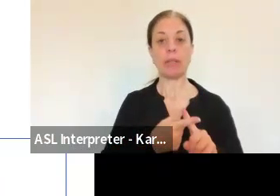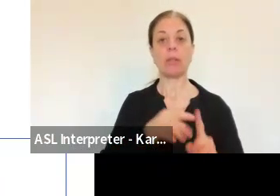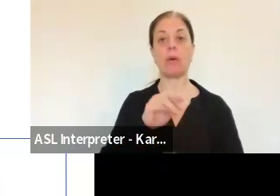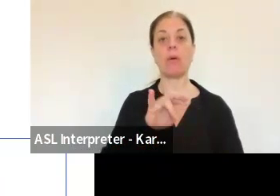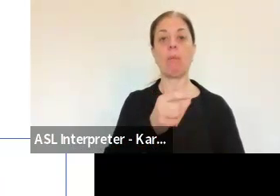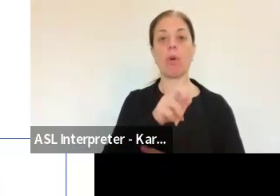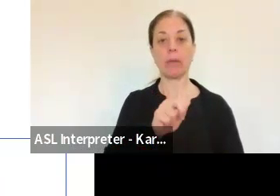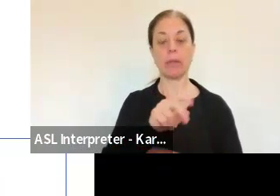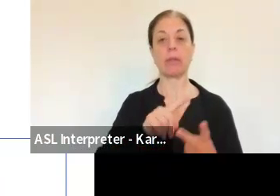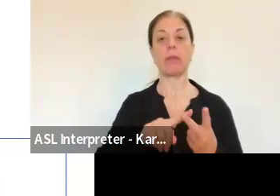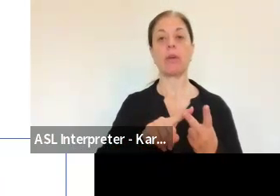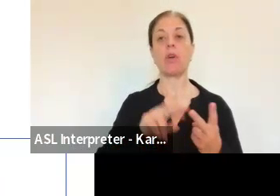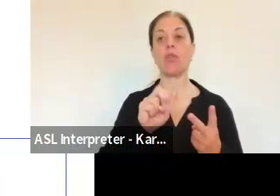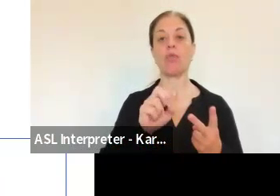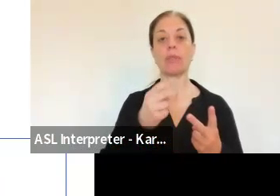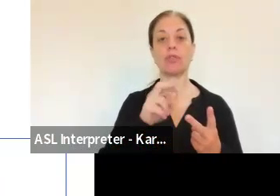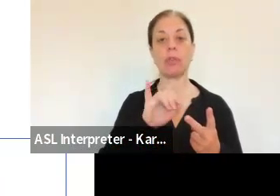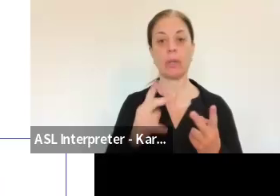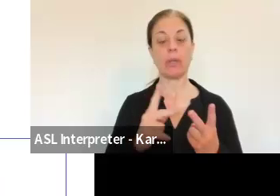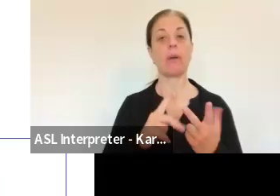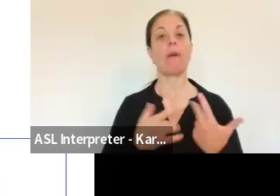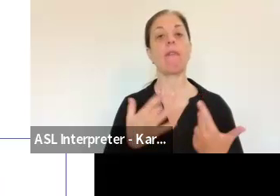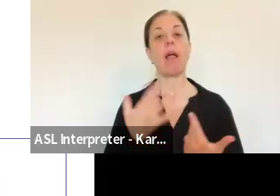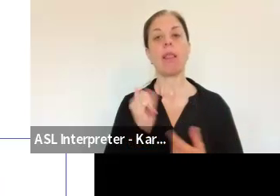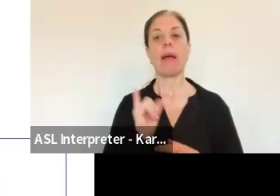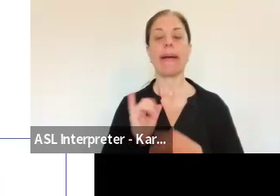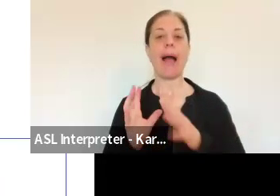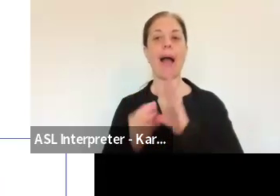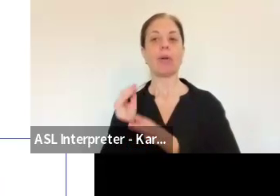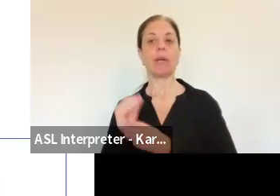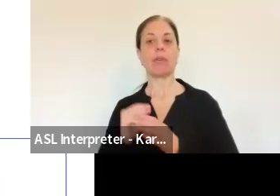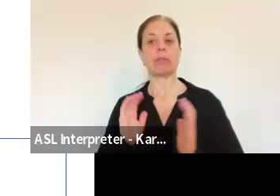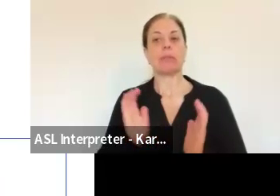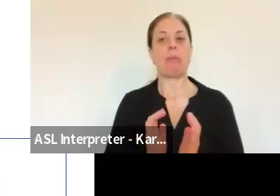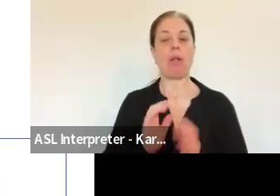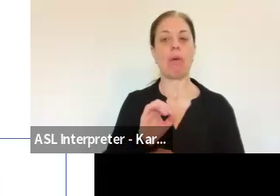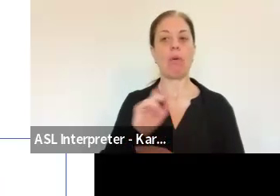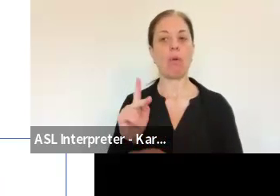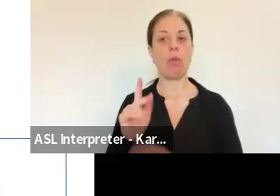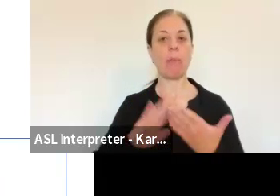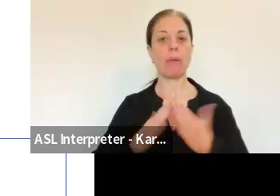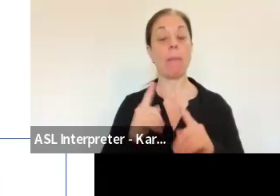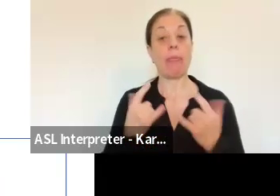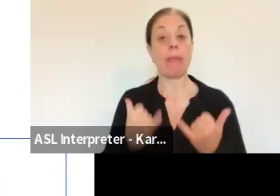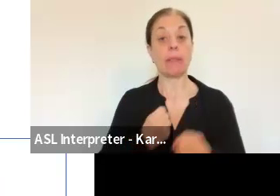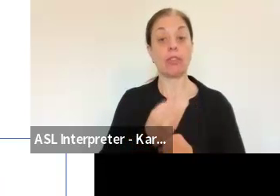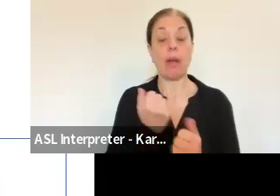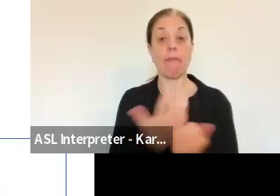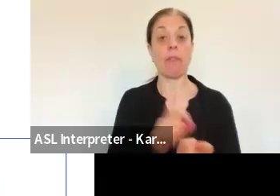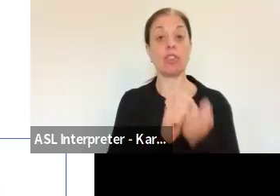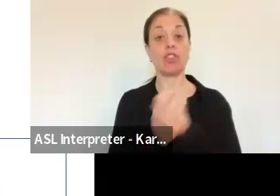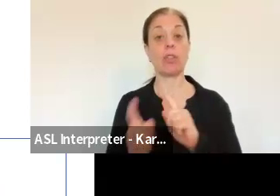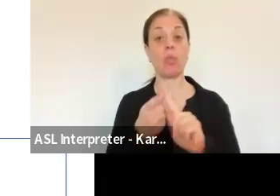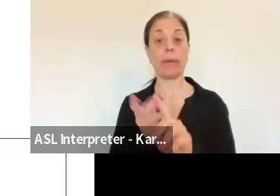von Preseret have always felt like outsiders in their small Oklahoma town, but this year, everything changes when they are inducted into